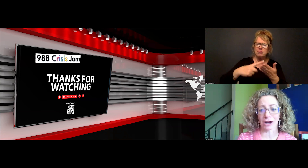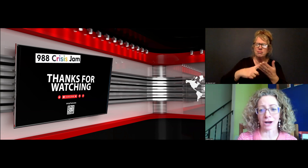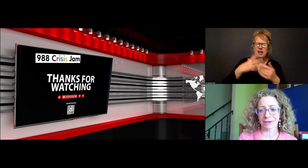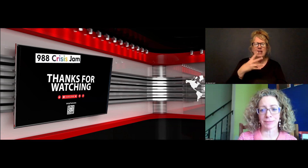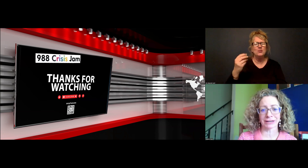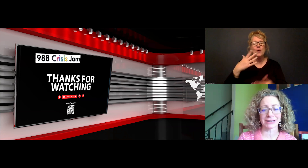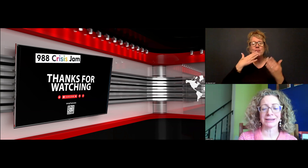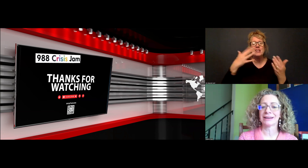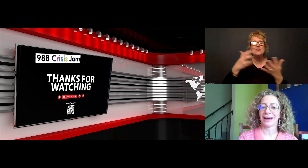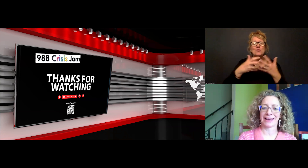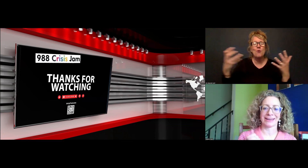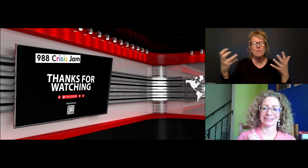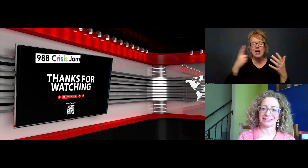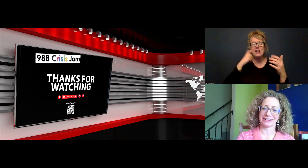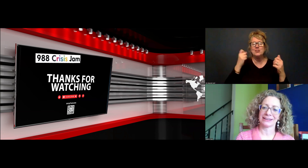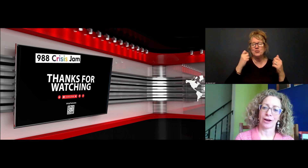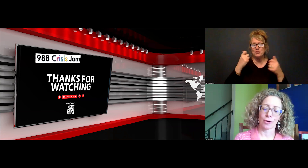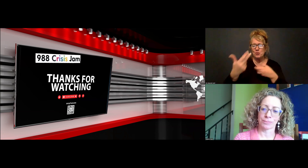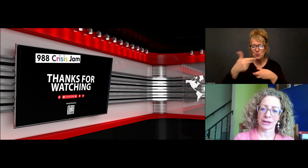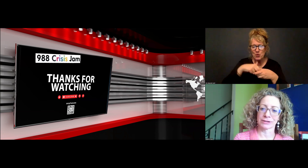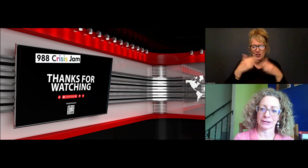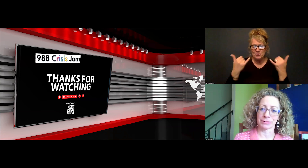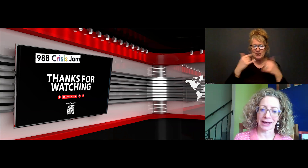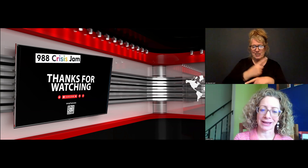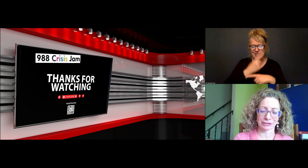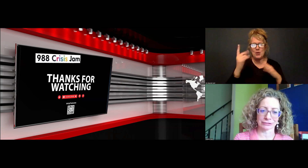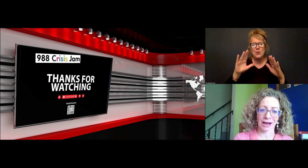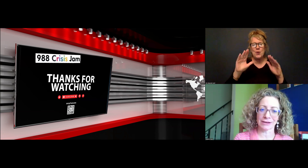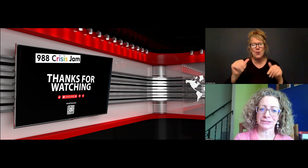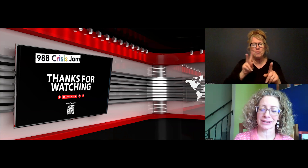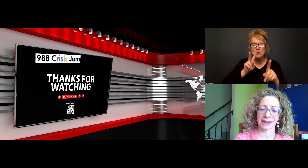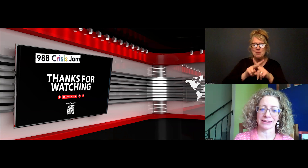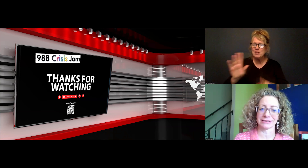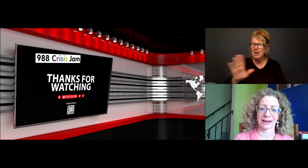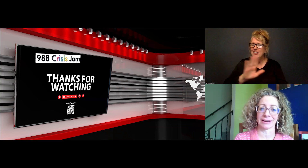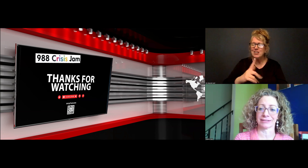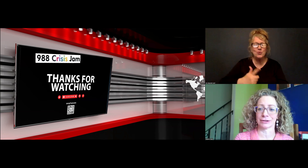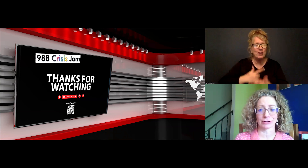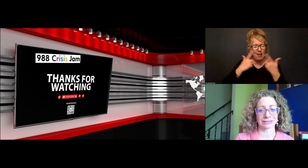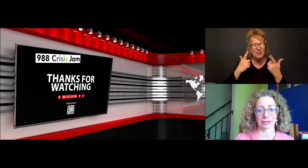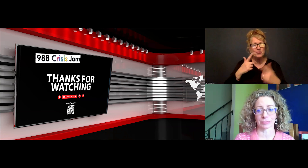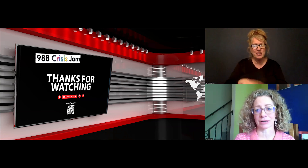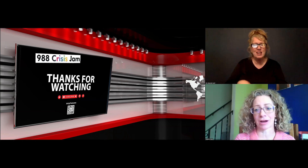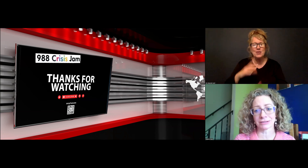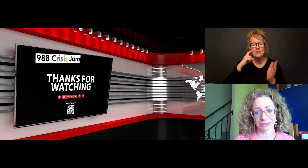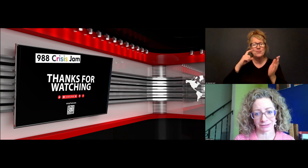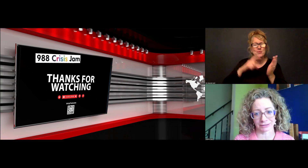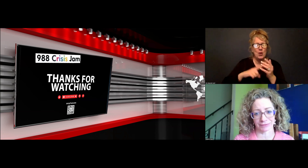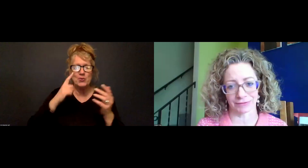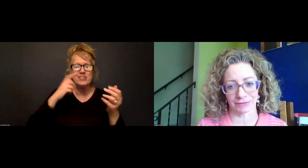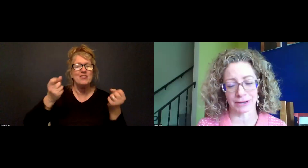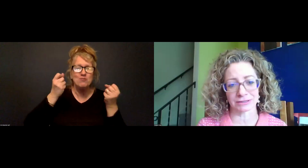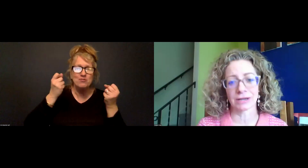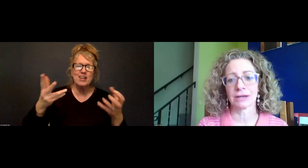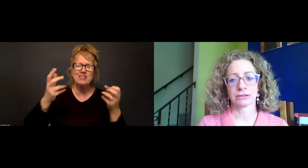for watching, everybody, and hope that you can apply it in your lives. And notice that there were tons and tons